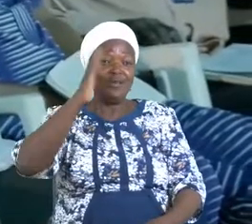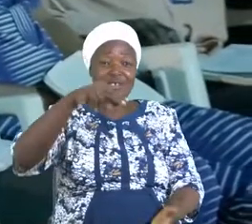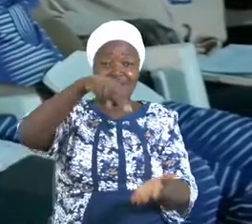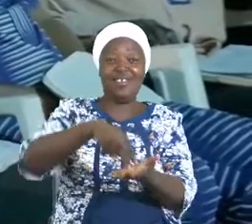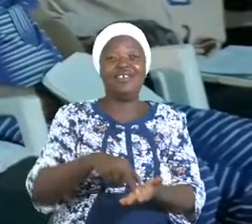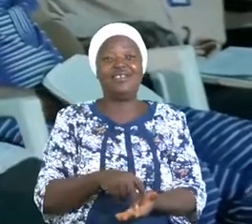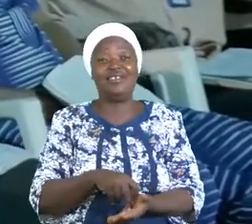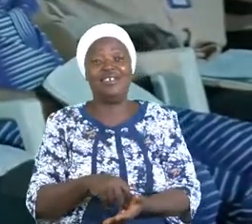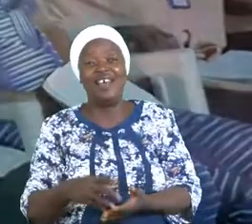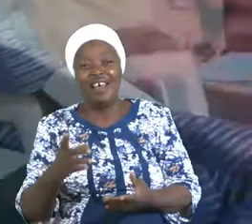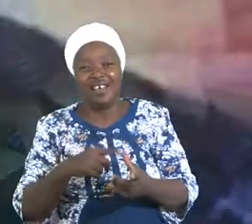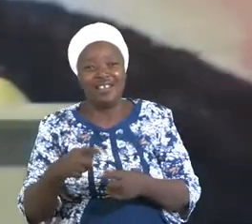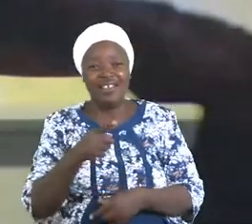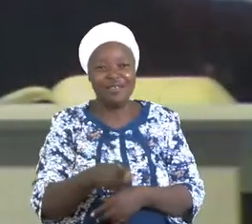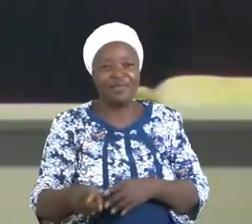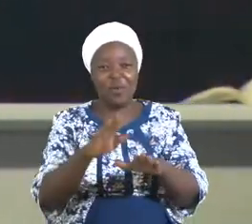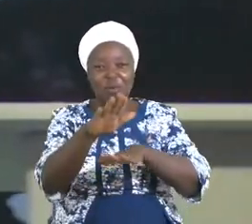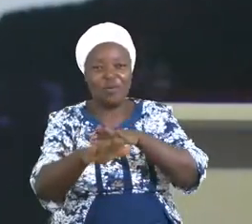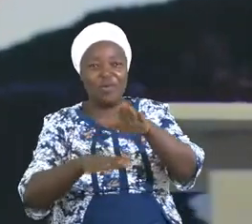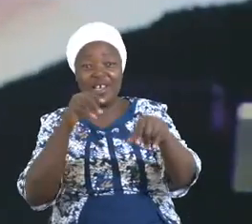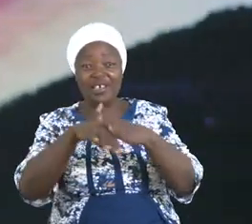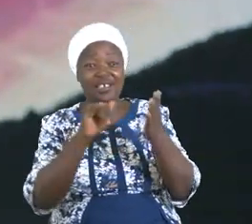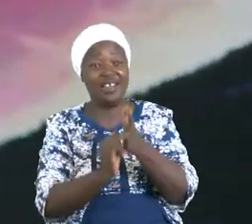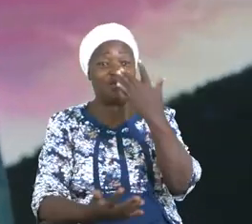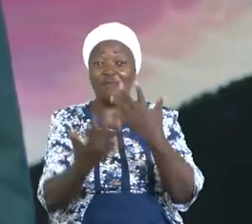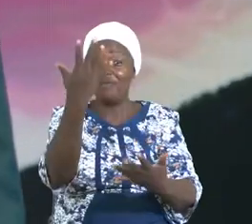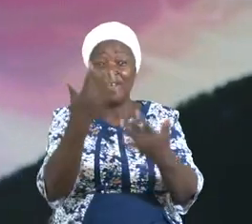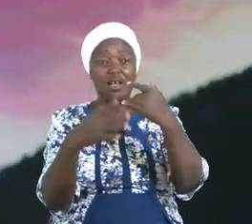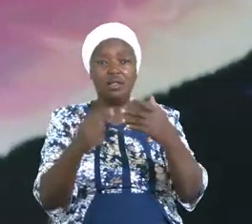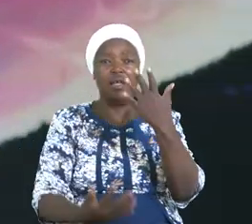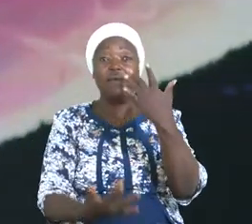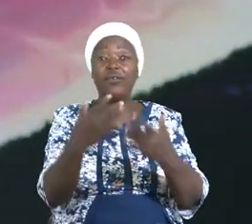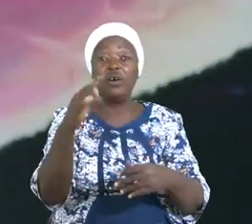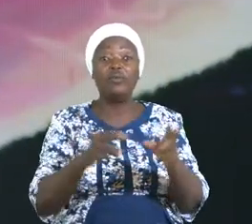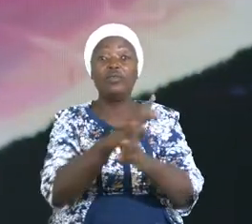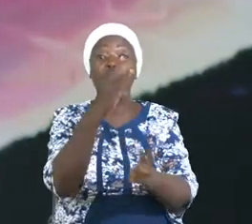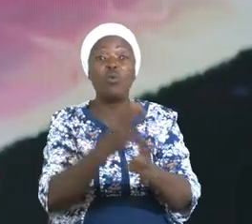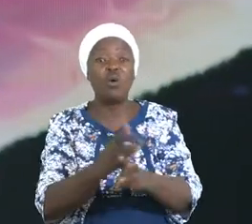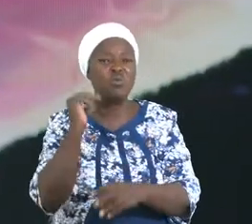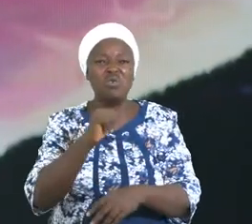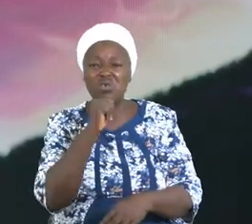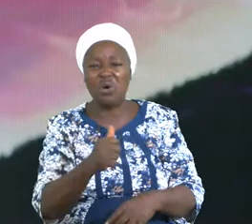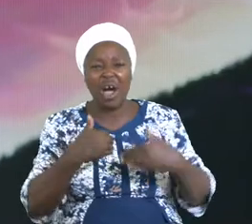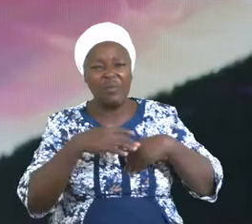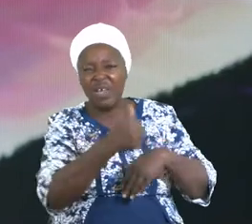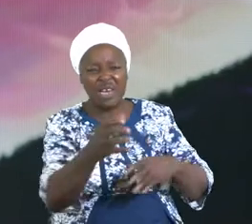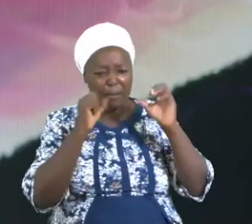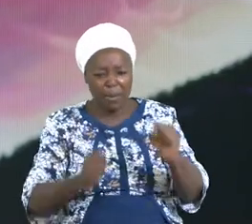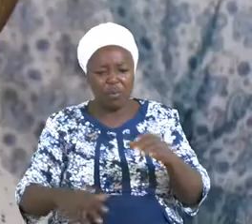And they were walking in the fire. The fire of the world will not have any power on